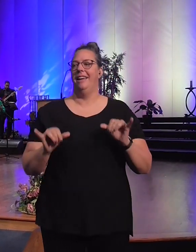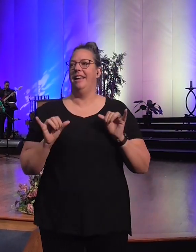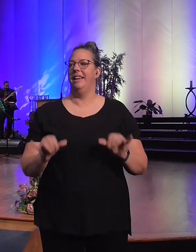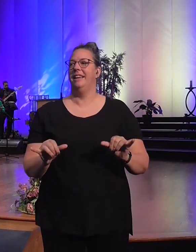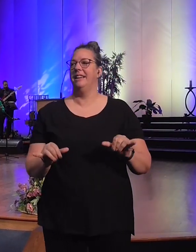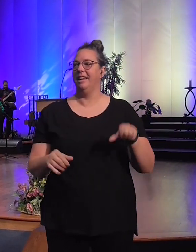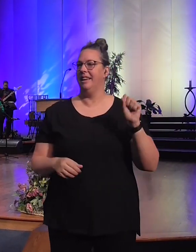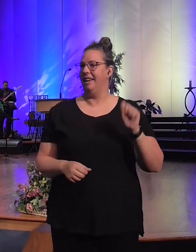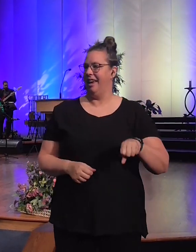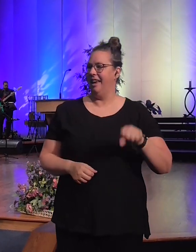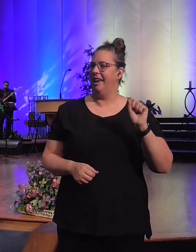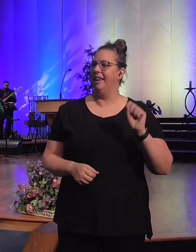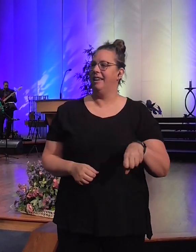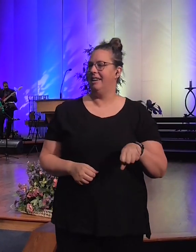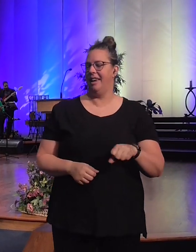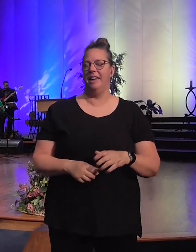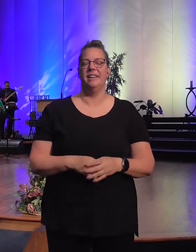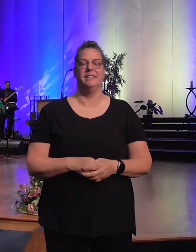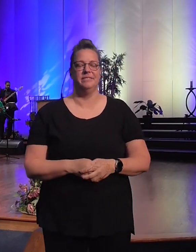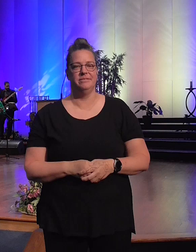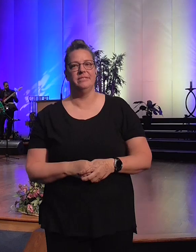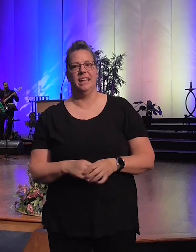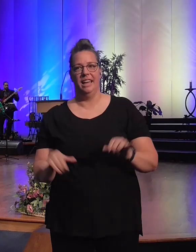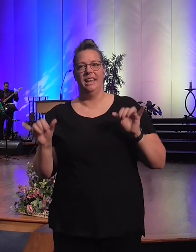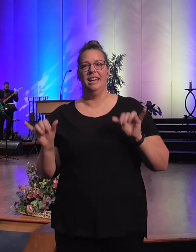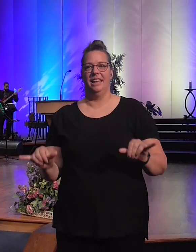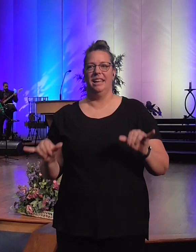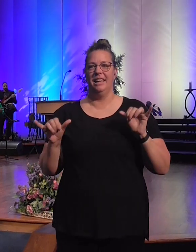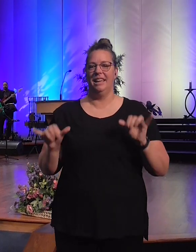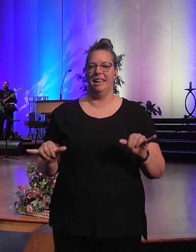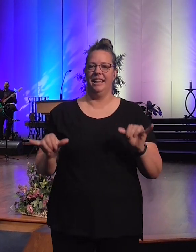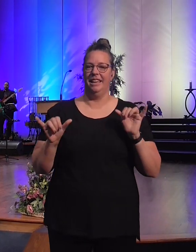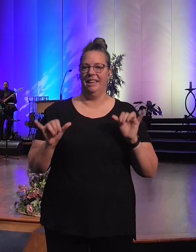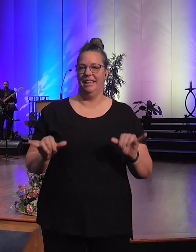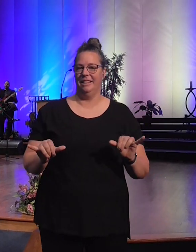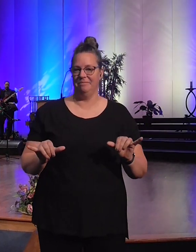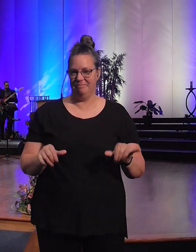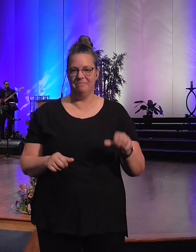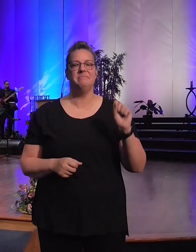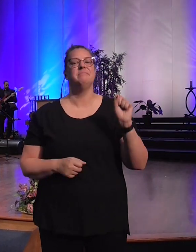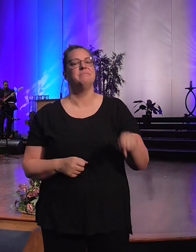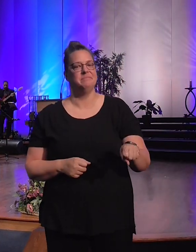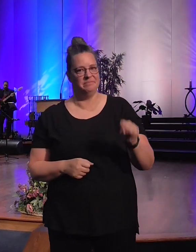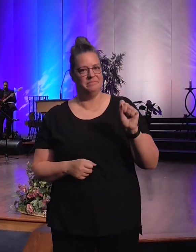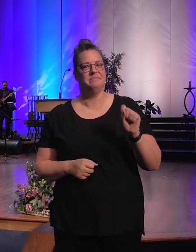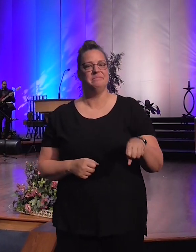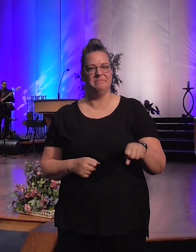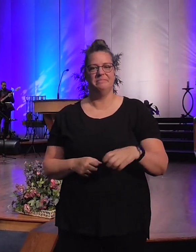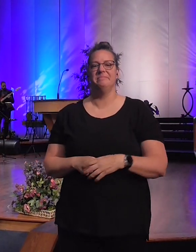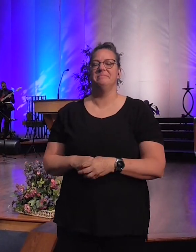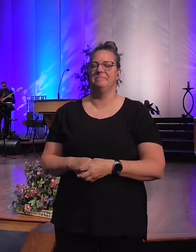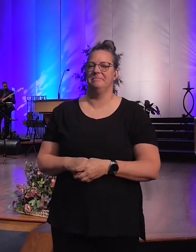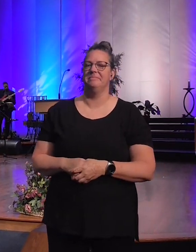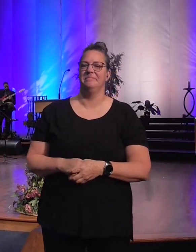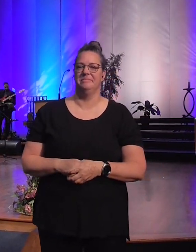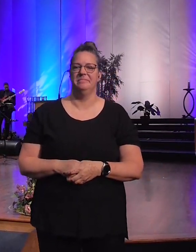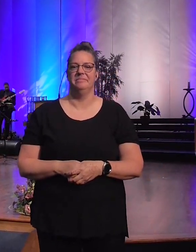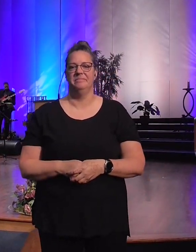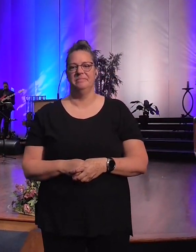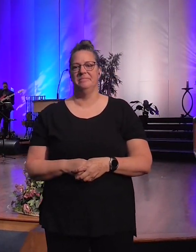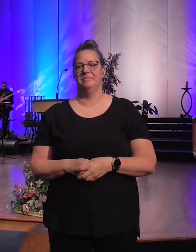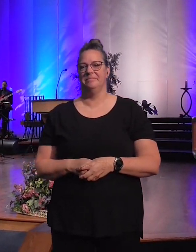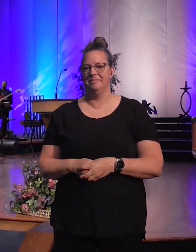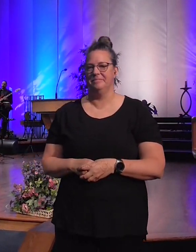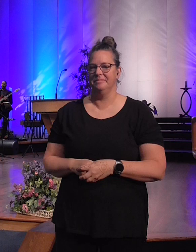Hey, hey, hey, yeah. Hey, hey, hey, yeah, yeah.